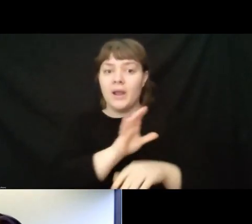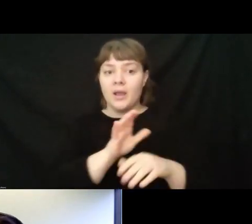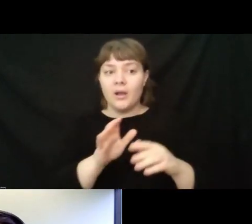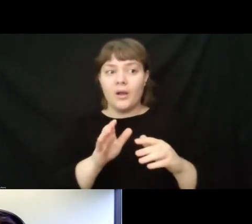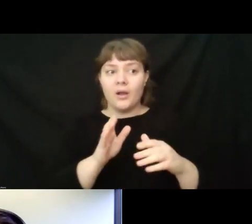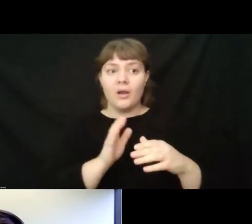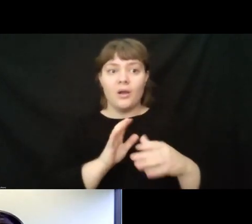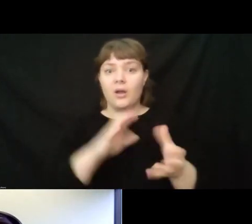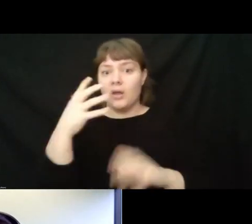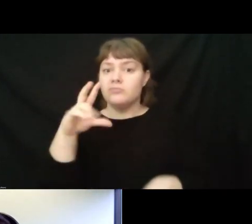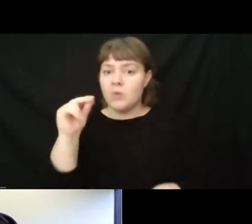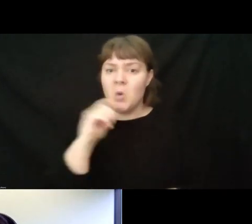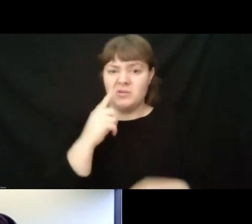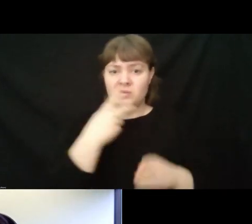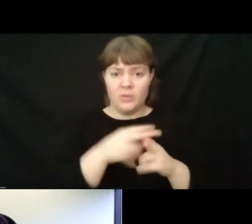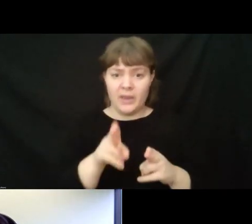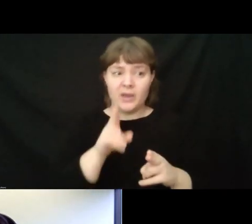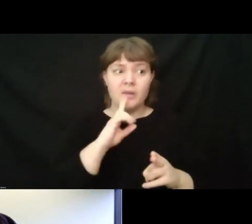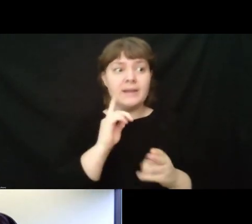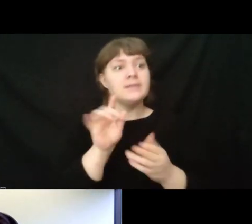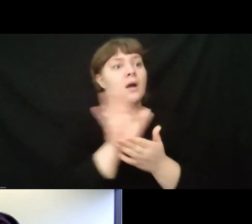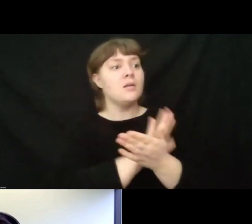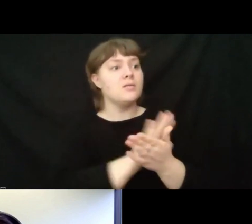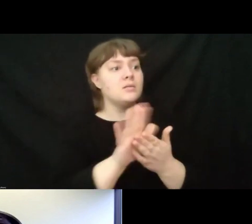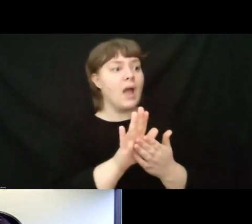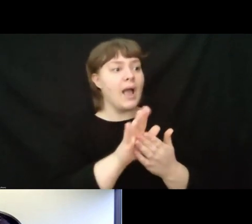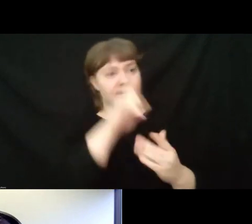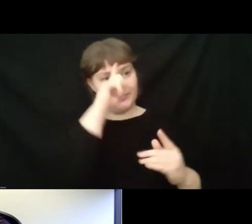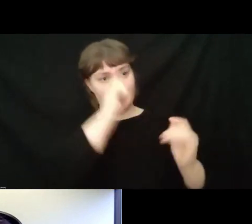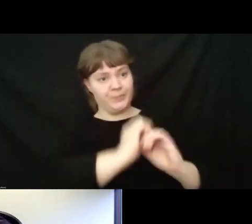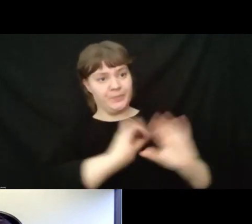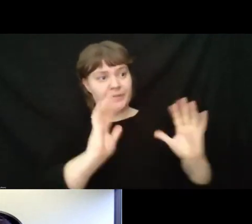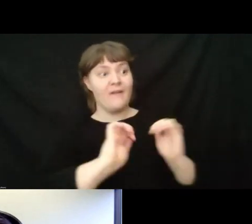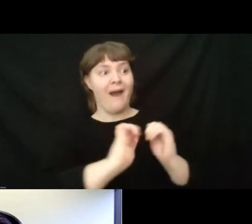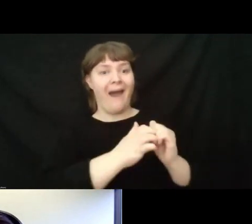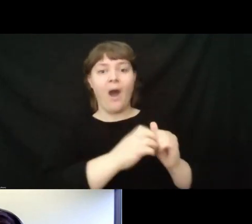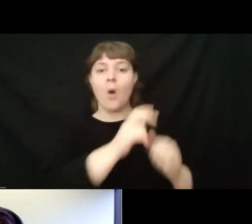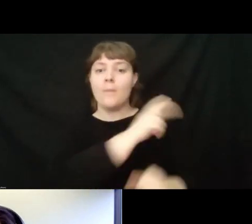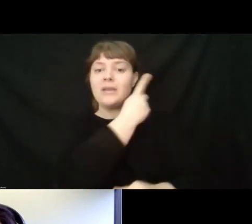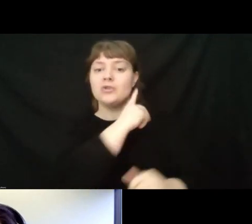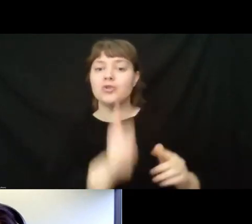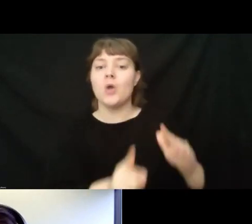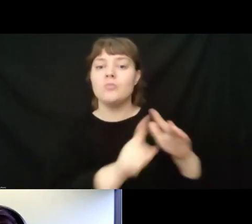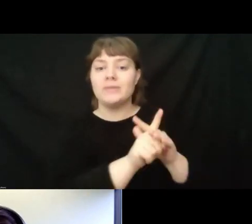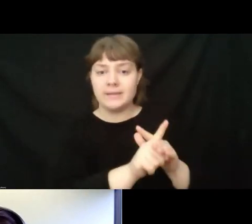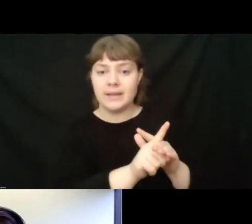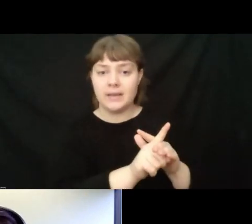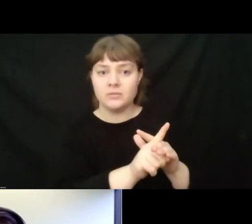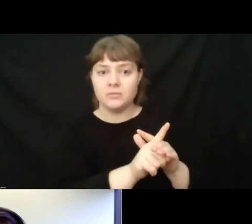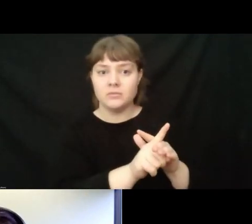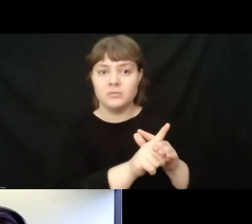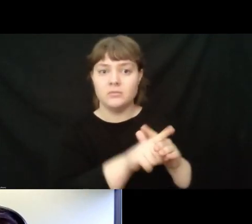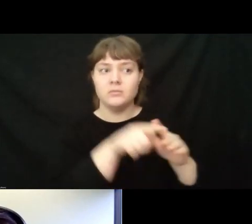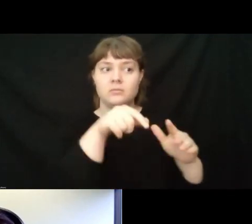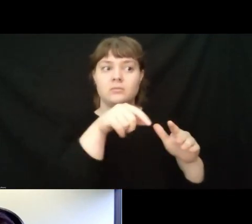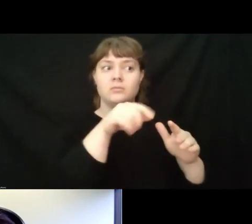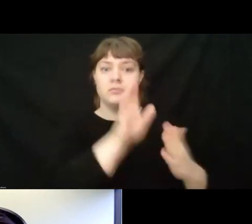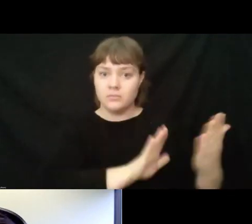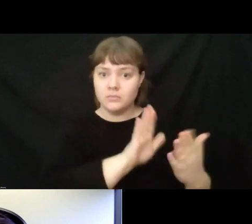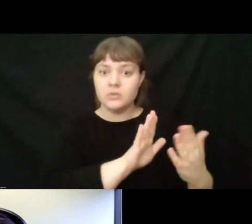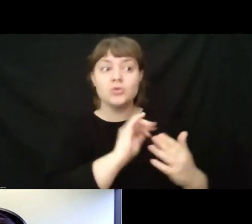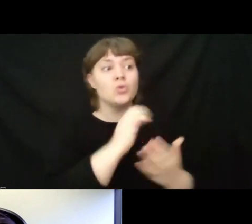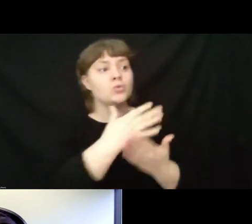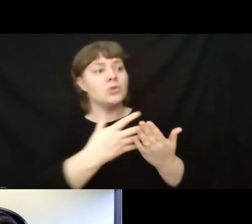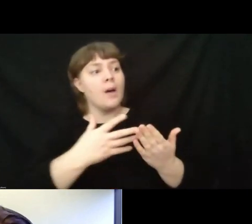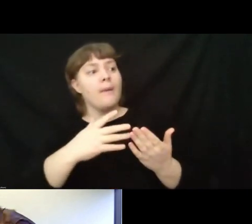nice snapshot with how people are presenting to us. So some of the outcomes our patients